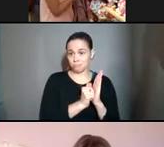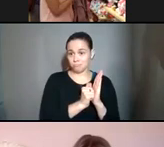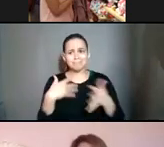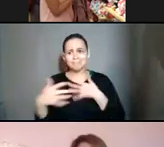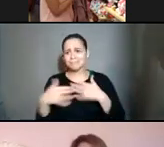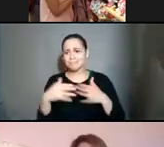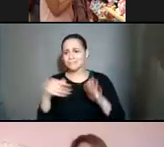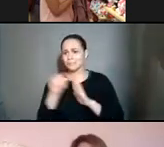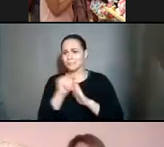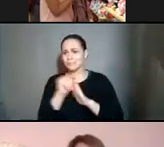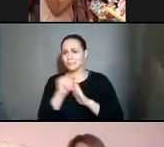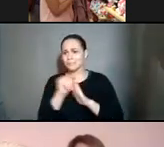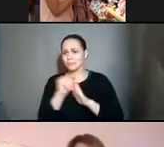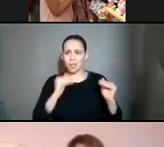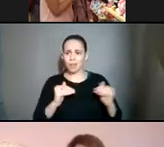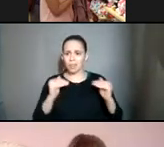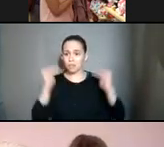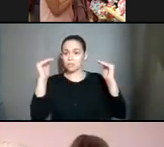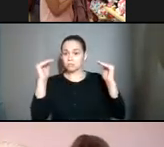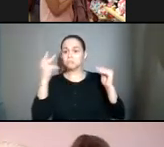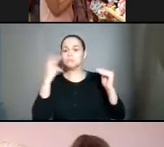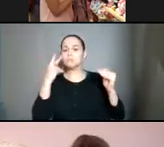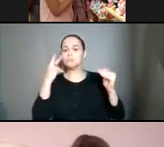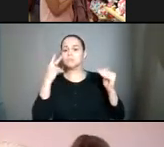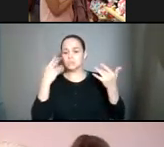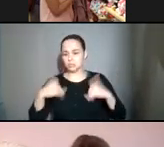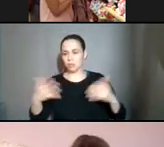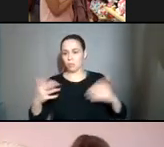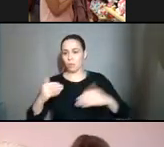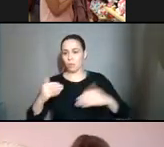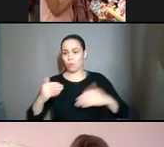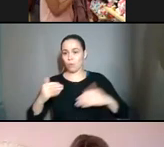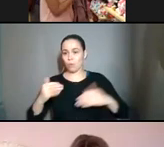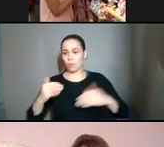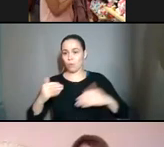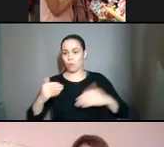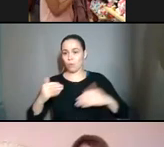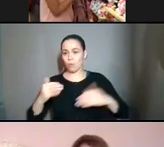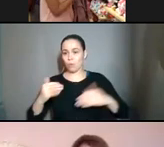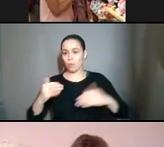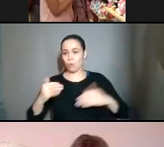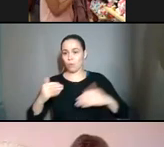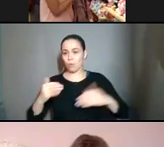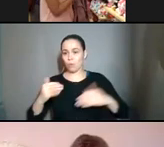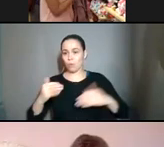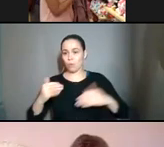will see a Setup Parent Access link at the bottom right side of the